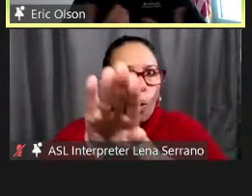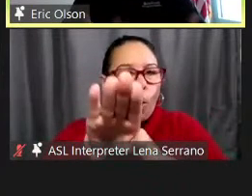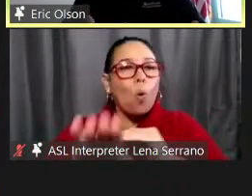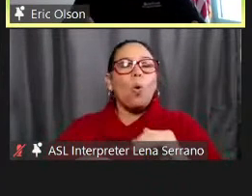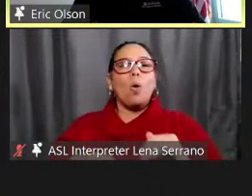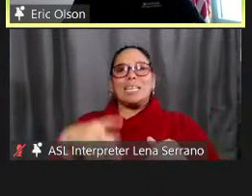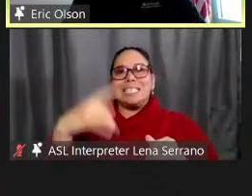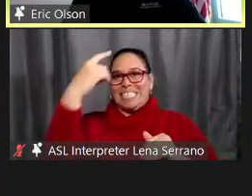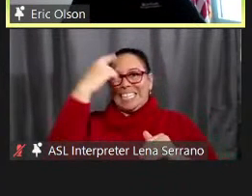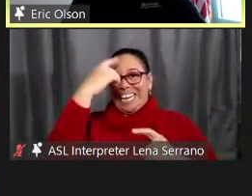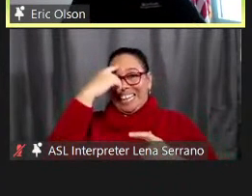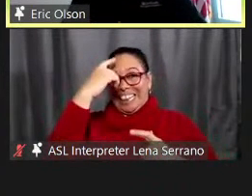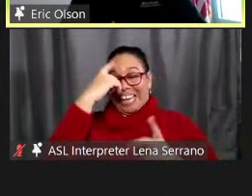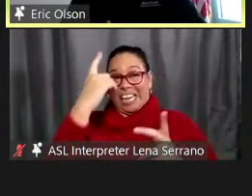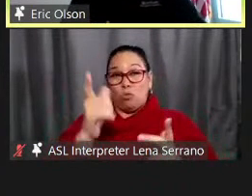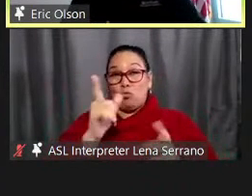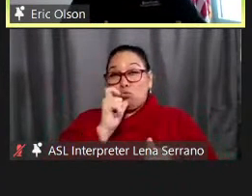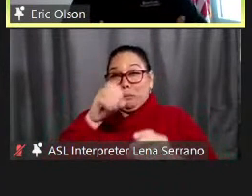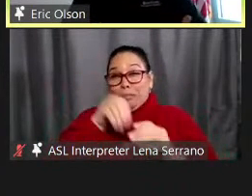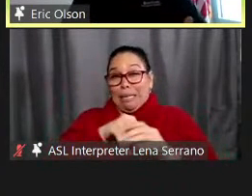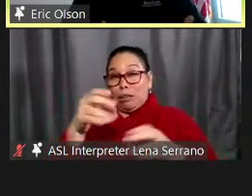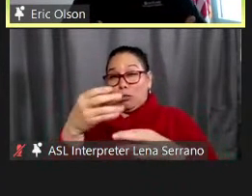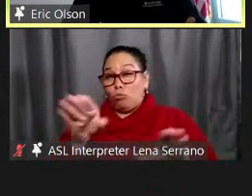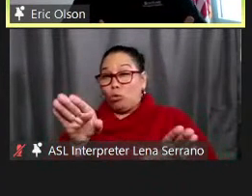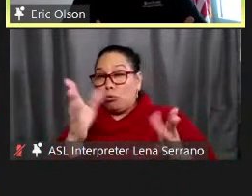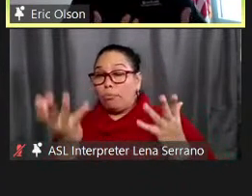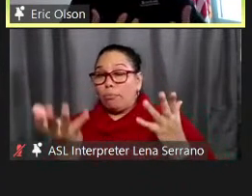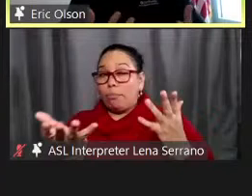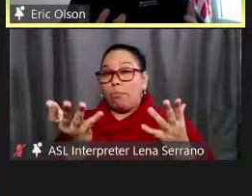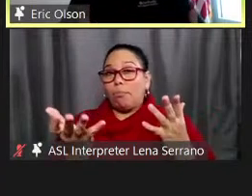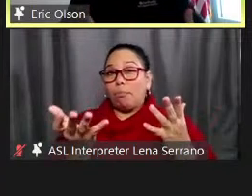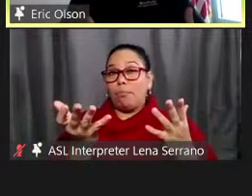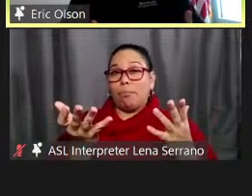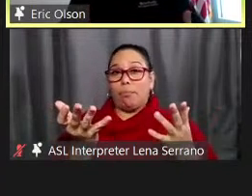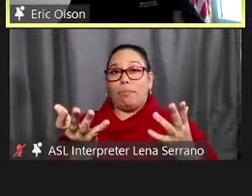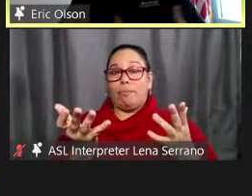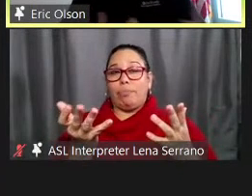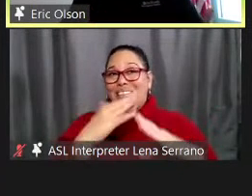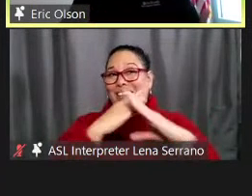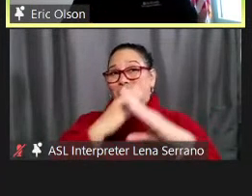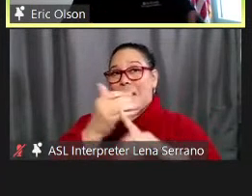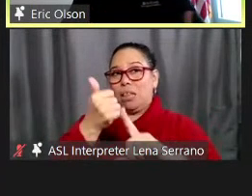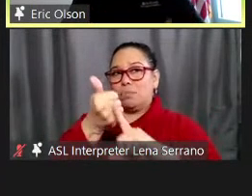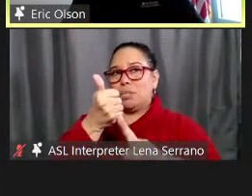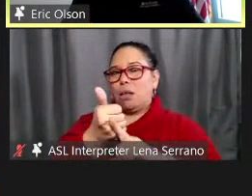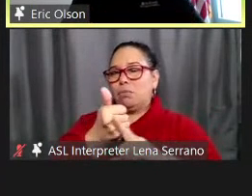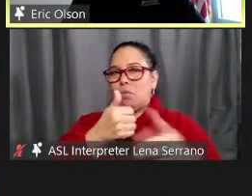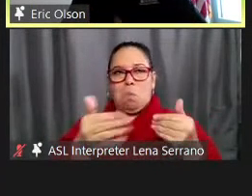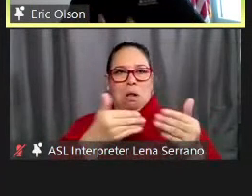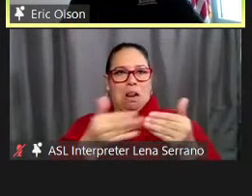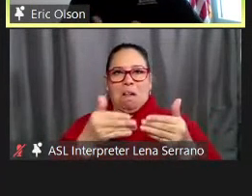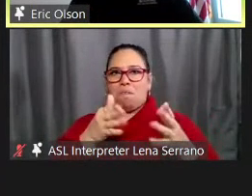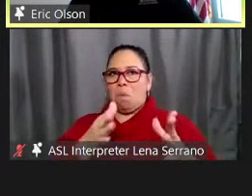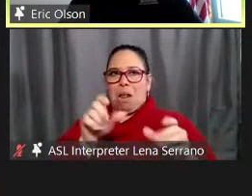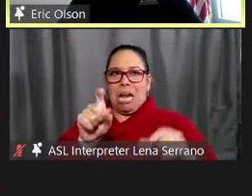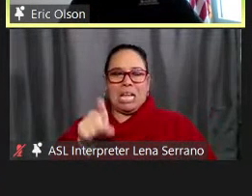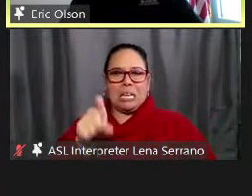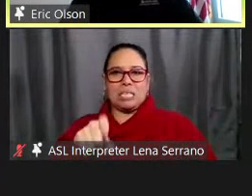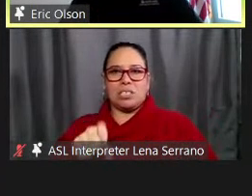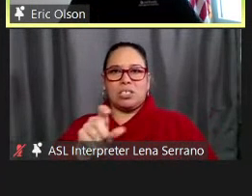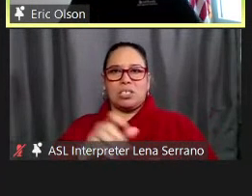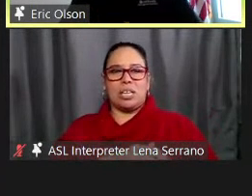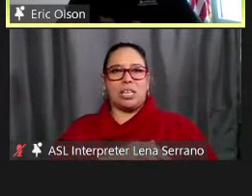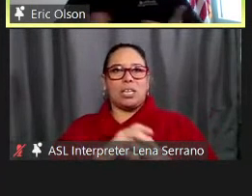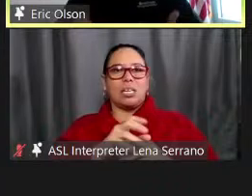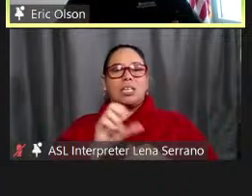has sat through one of these classes and could be potentially prepared to defend themselves by whatever means necessary, meaning they don't want to come into